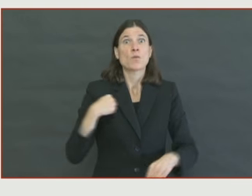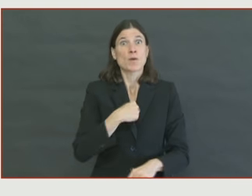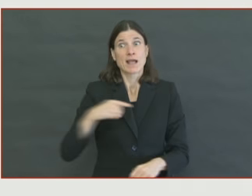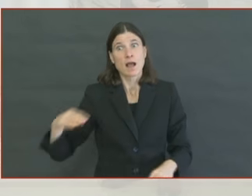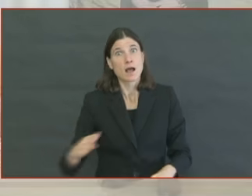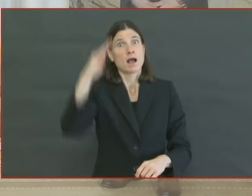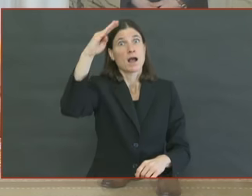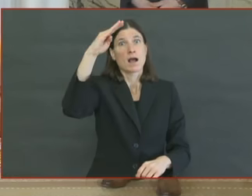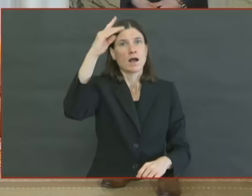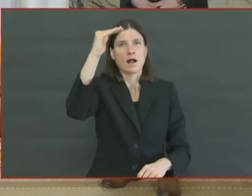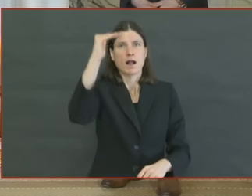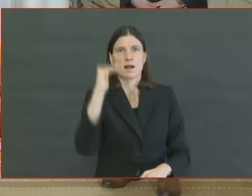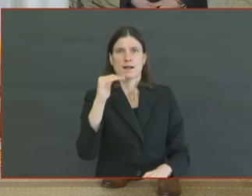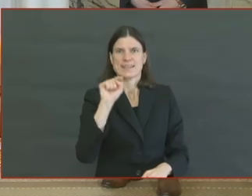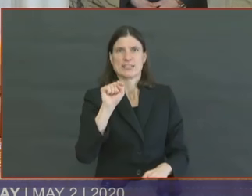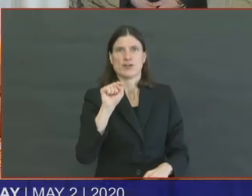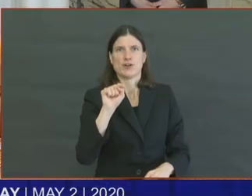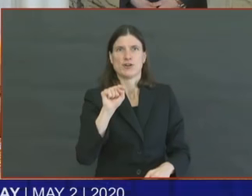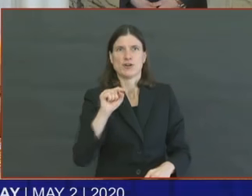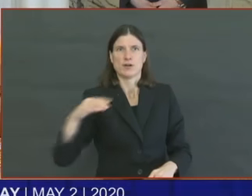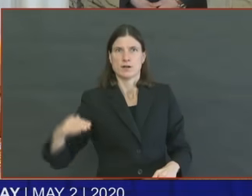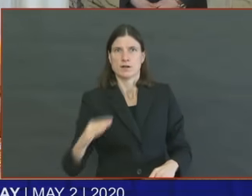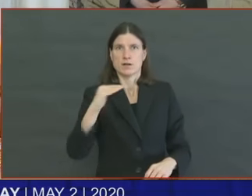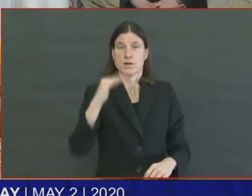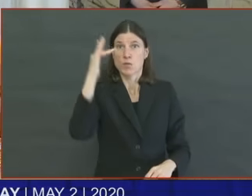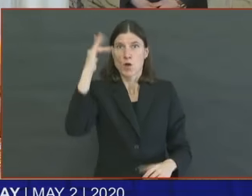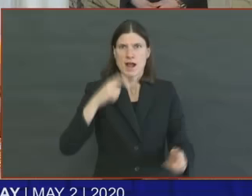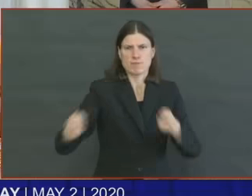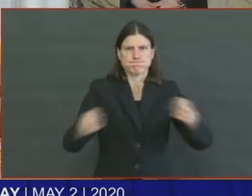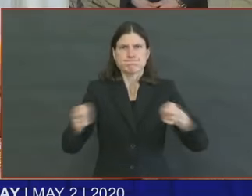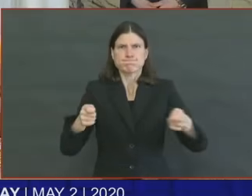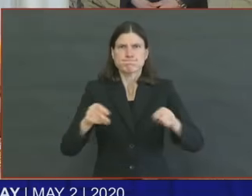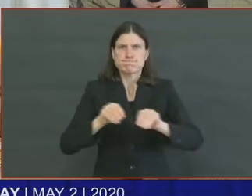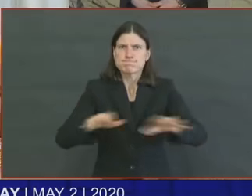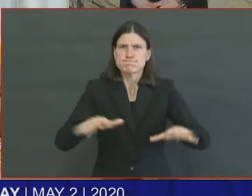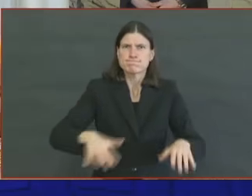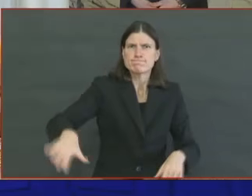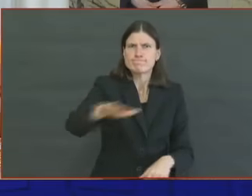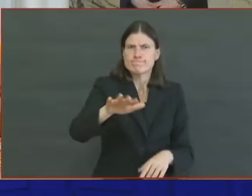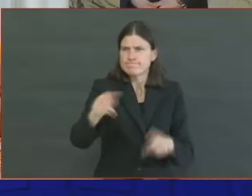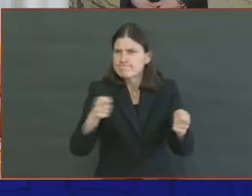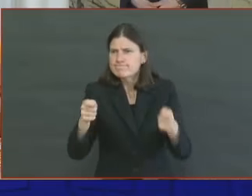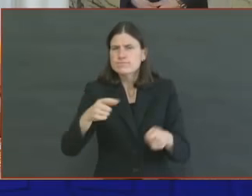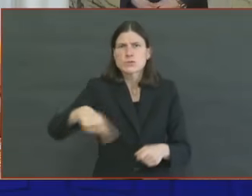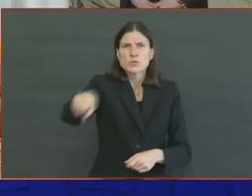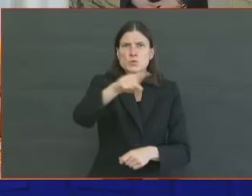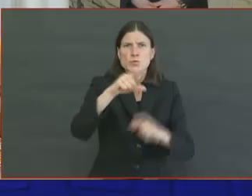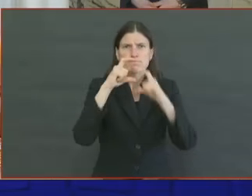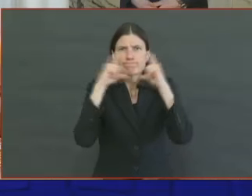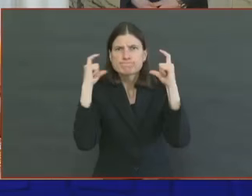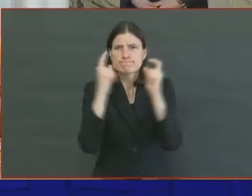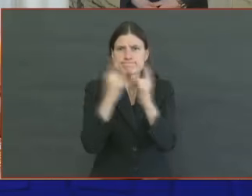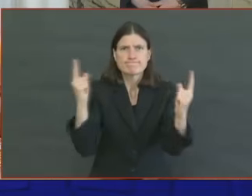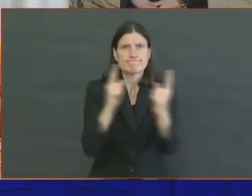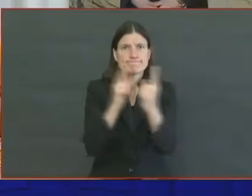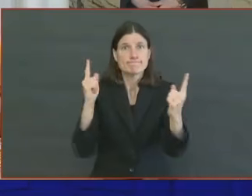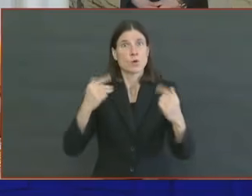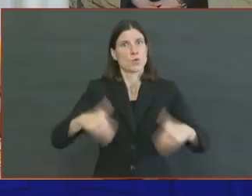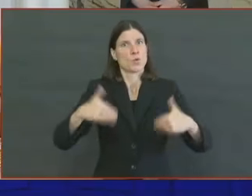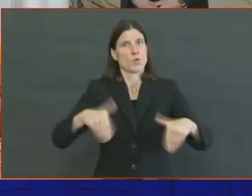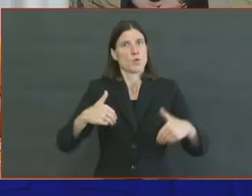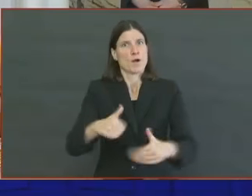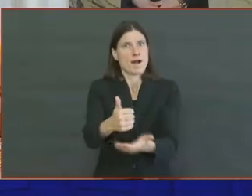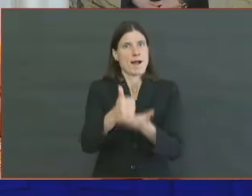happen. You stayed in your houses, you've been wearing your masks, you've been keeping appropriate social distance, and it has